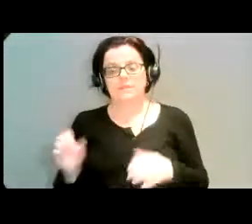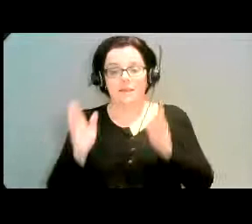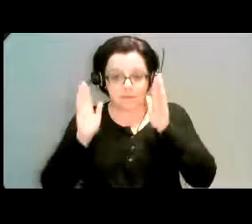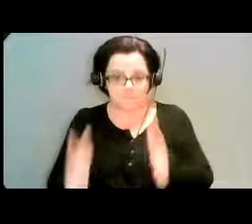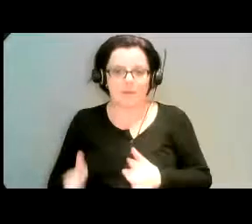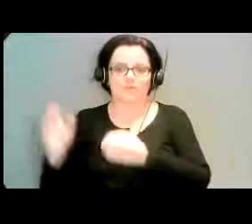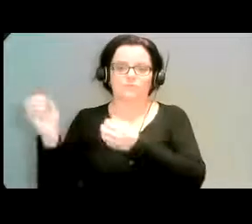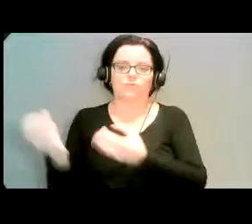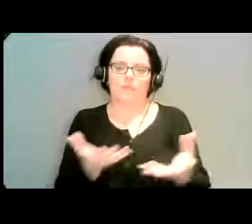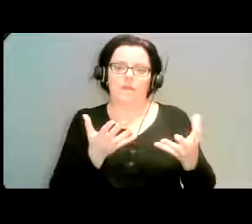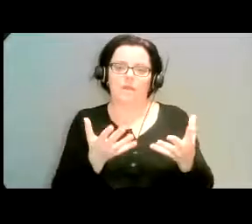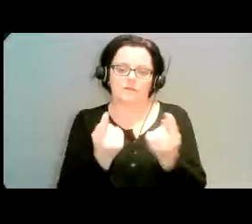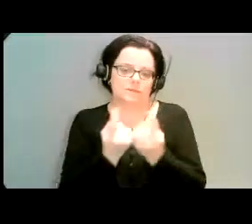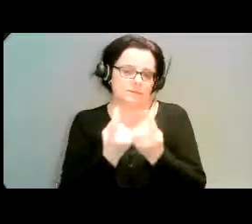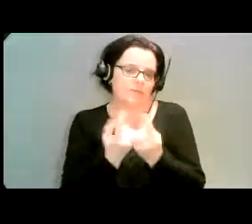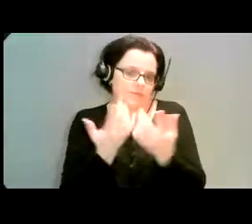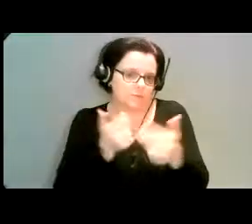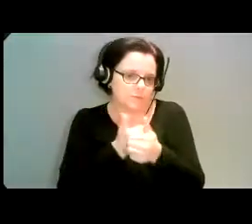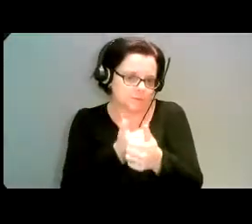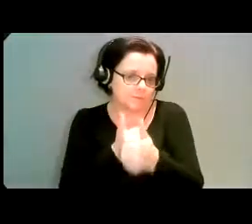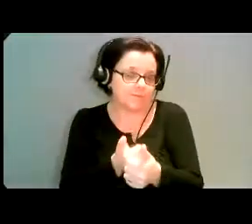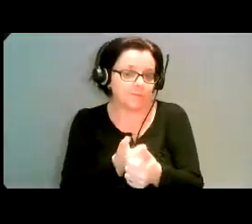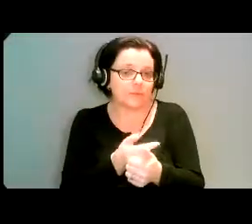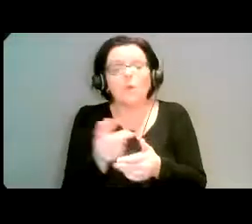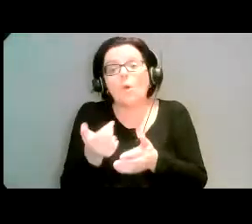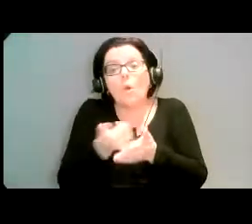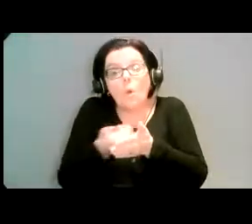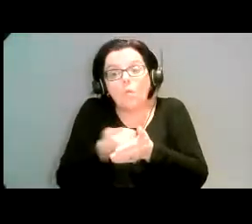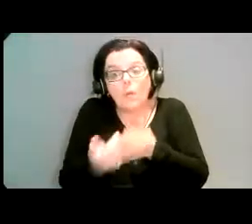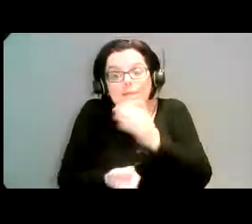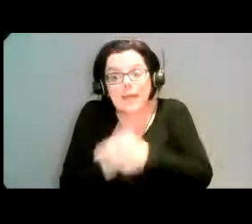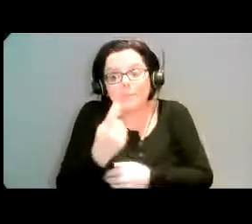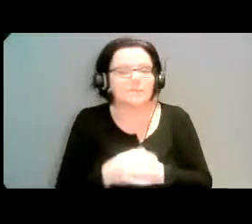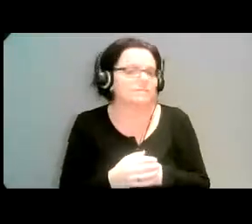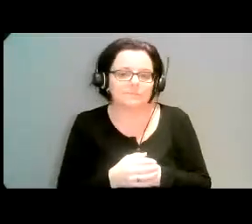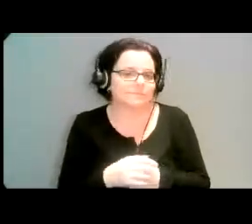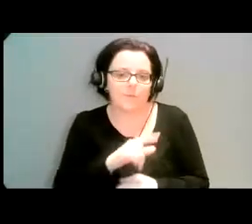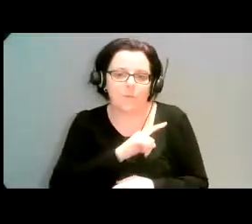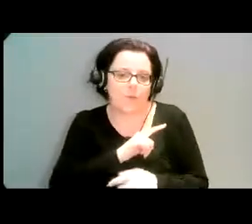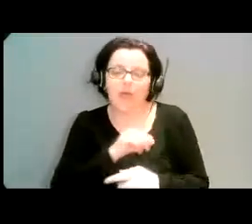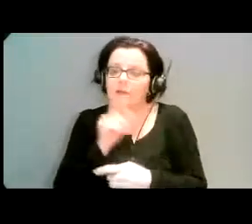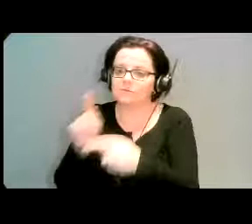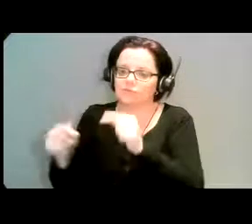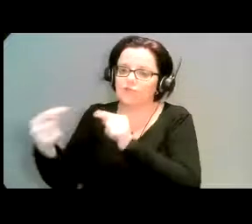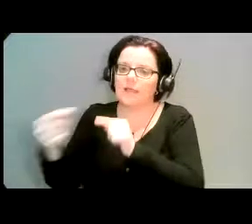met. It doesn't always happen in reality because it's difficult to challenge, though.